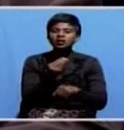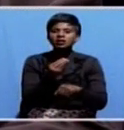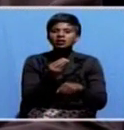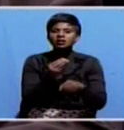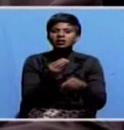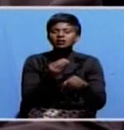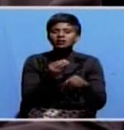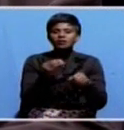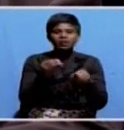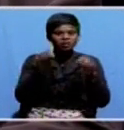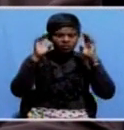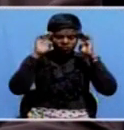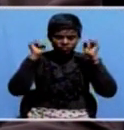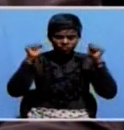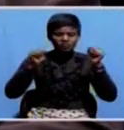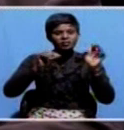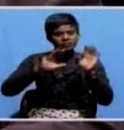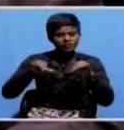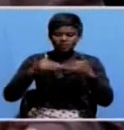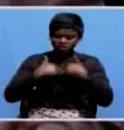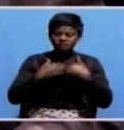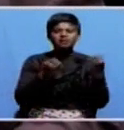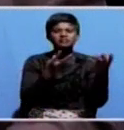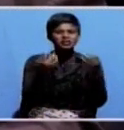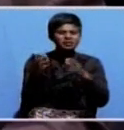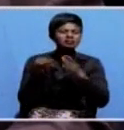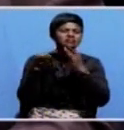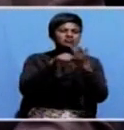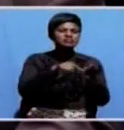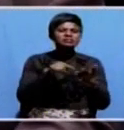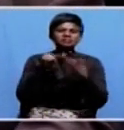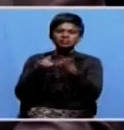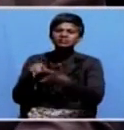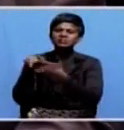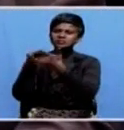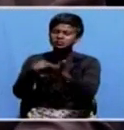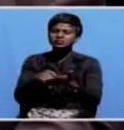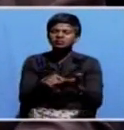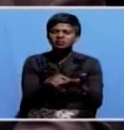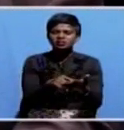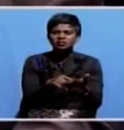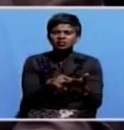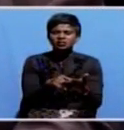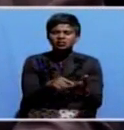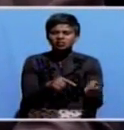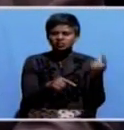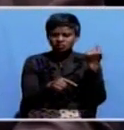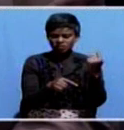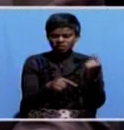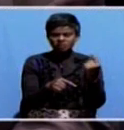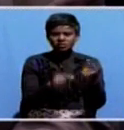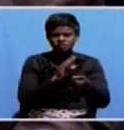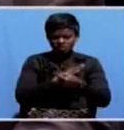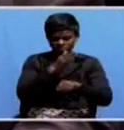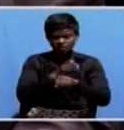there was a lot of allegations about him. And when he passed on,